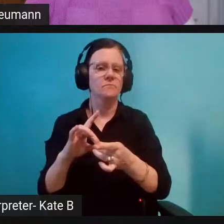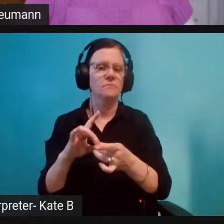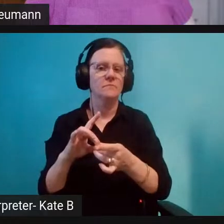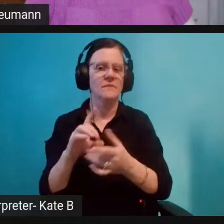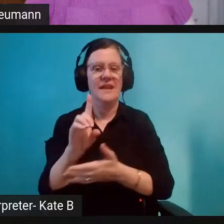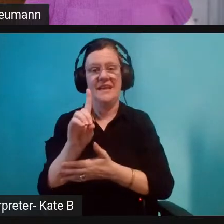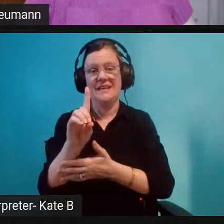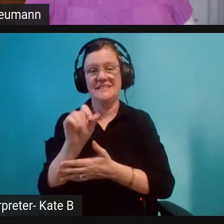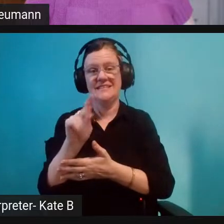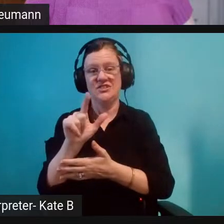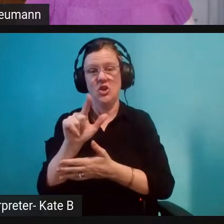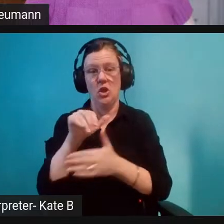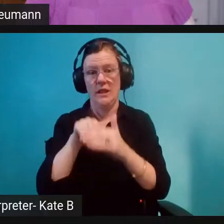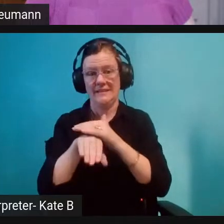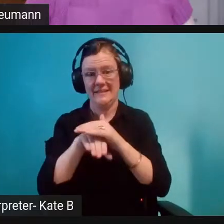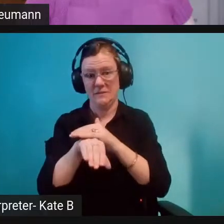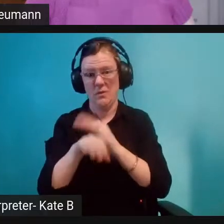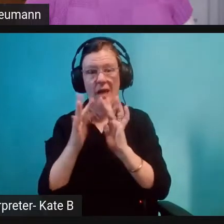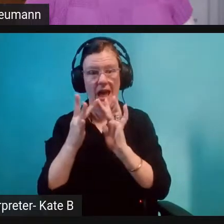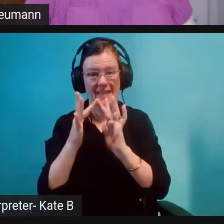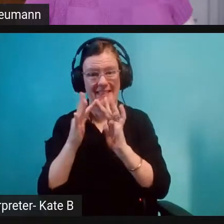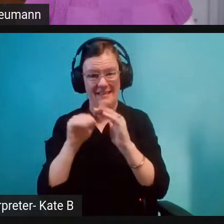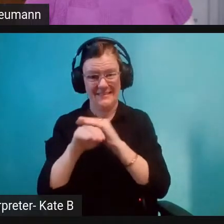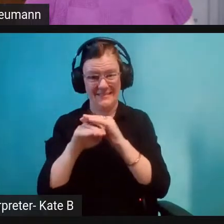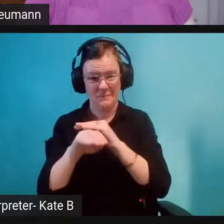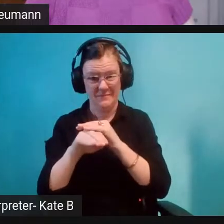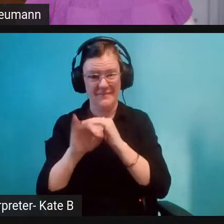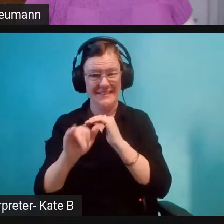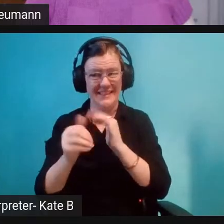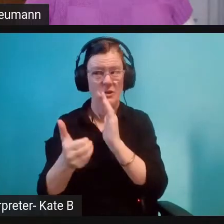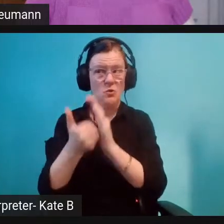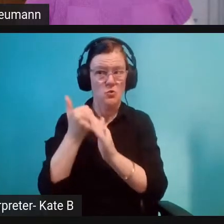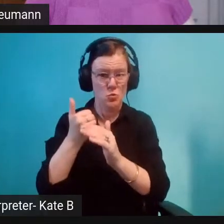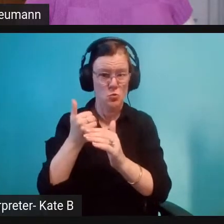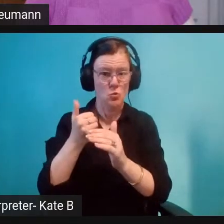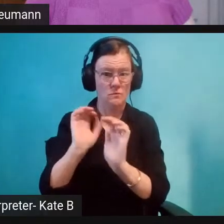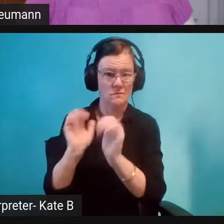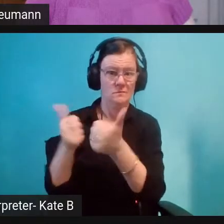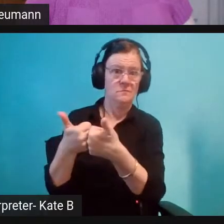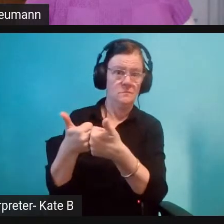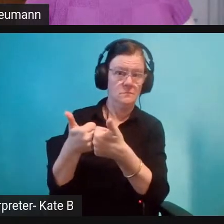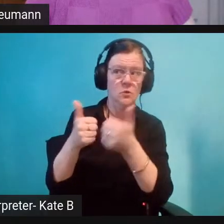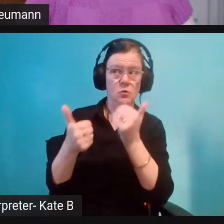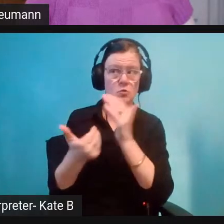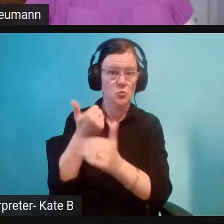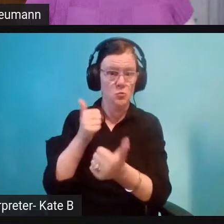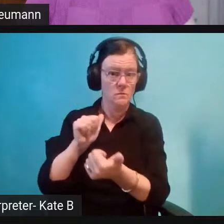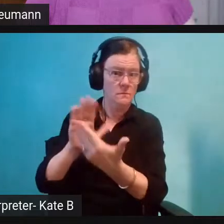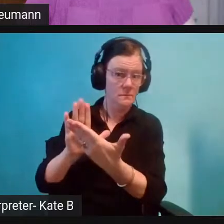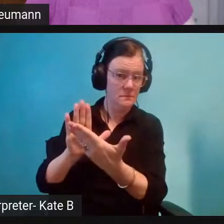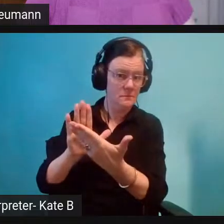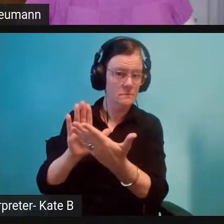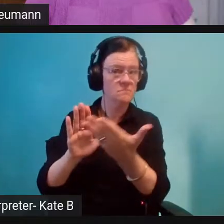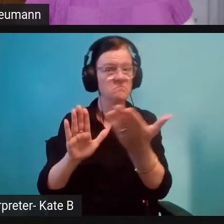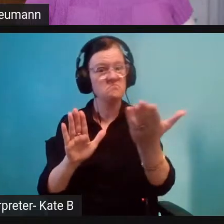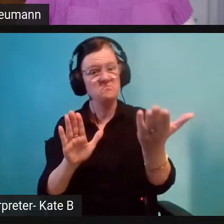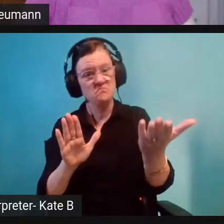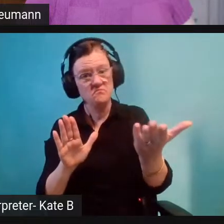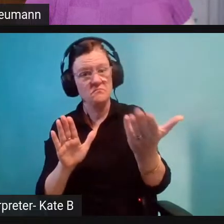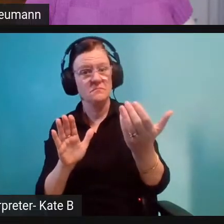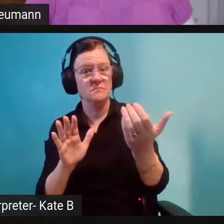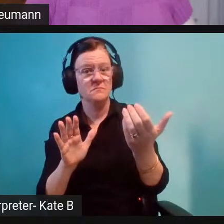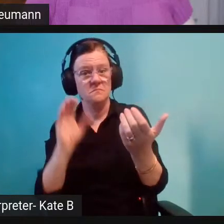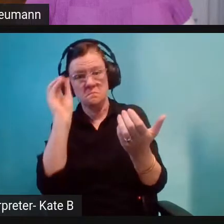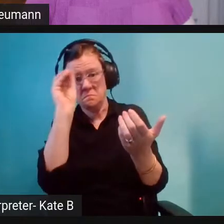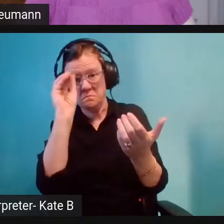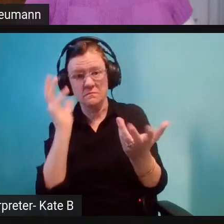digital accessibility as being a next frontier. And I wonder what you might have to say about